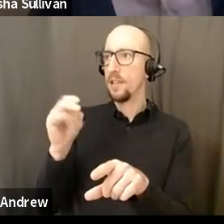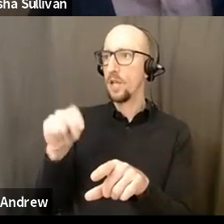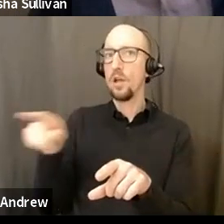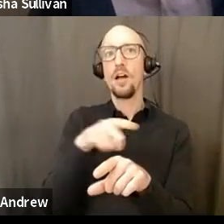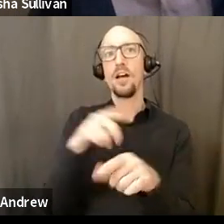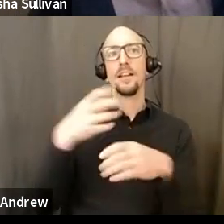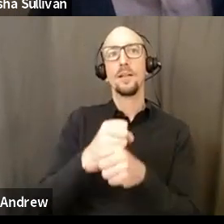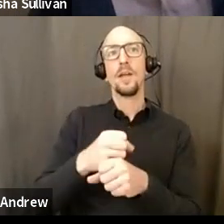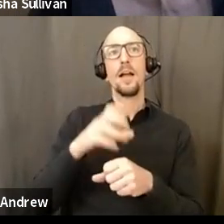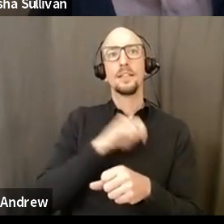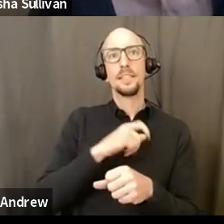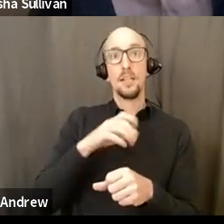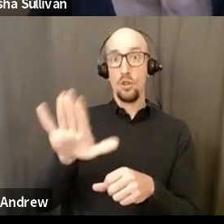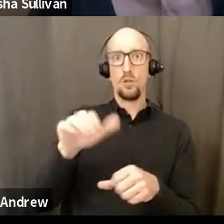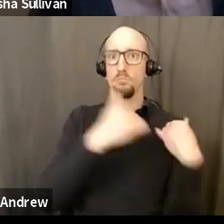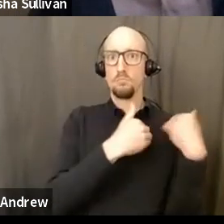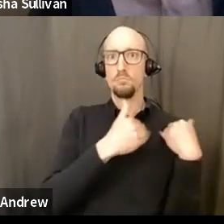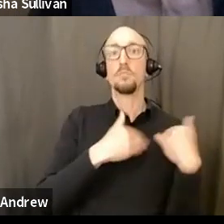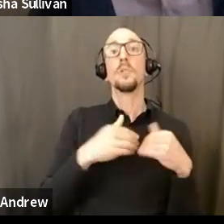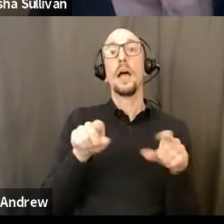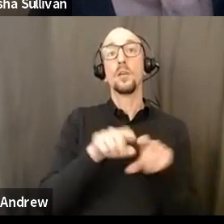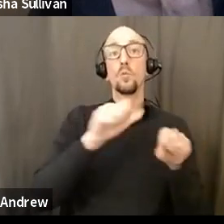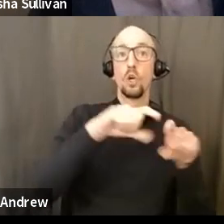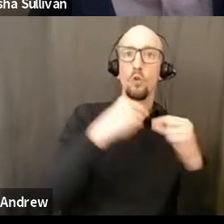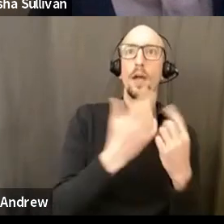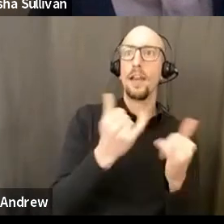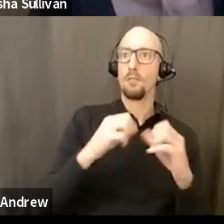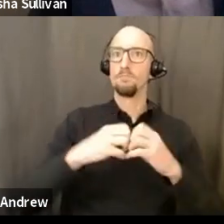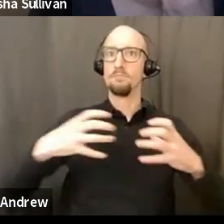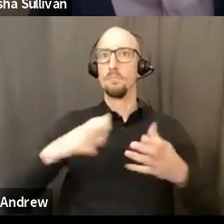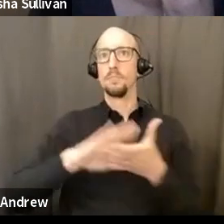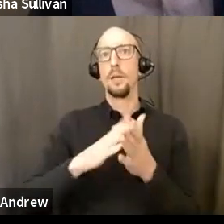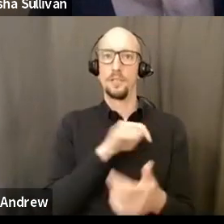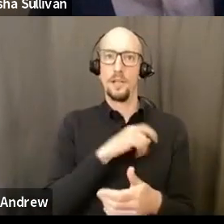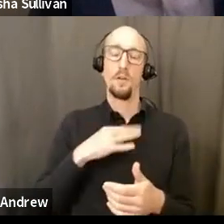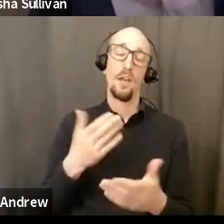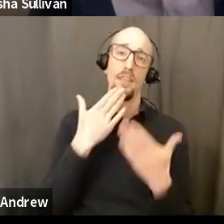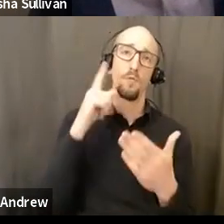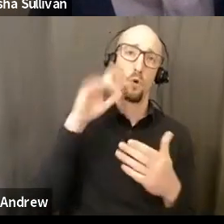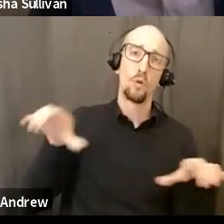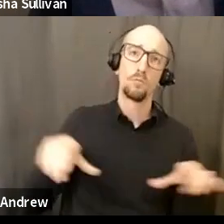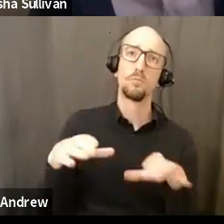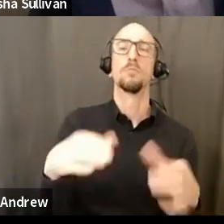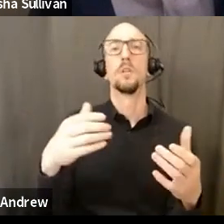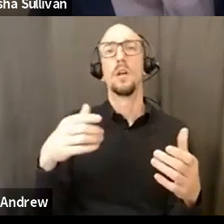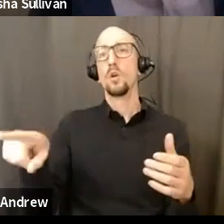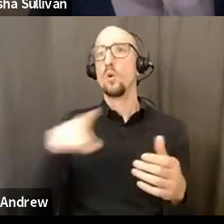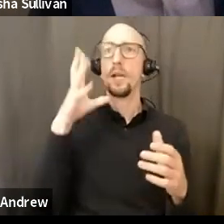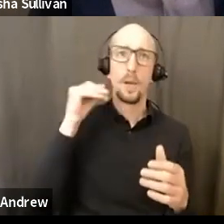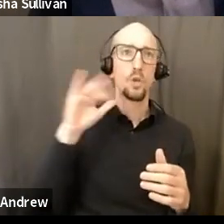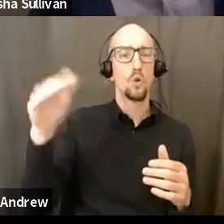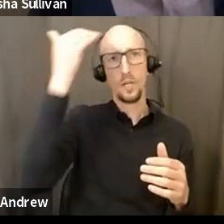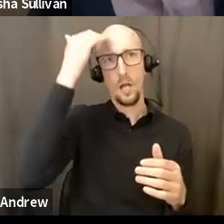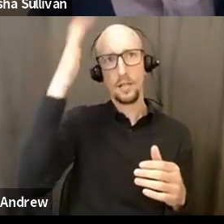the task put before them, first as a working group and now as a task force. I appreciate their efforts and have the experiential knowledge and